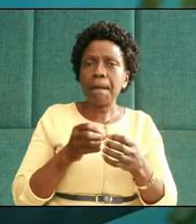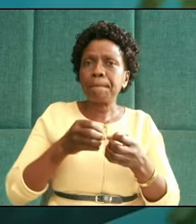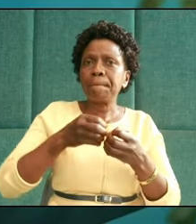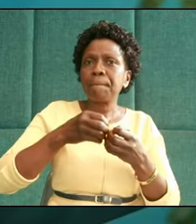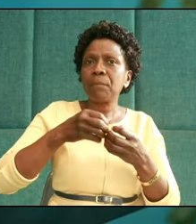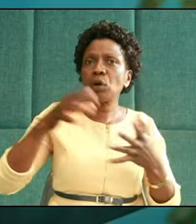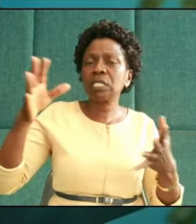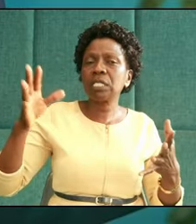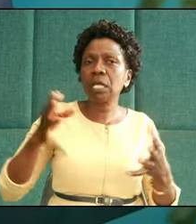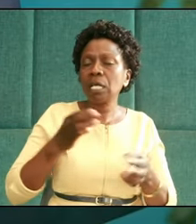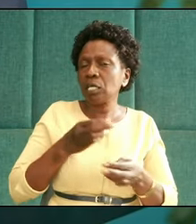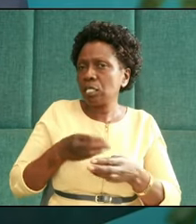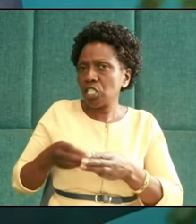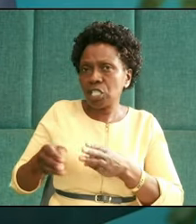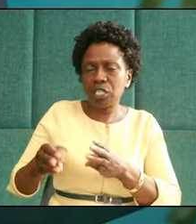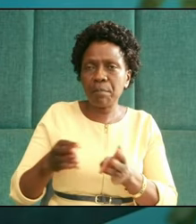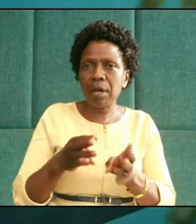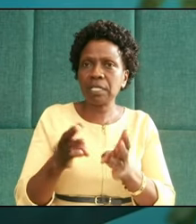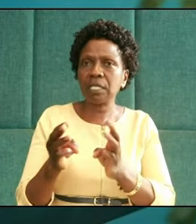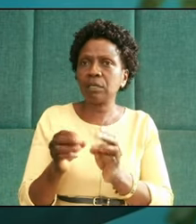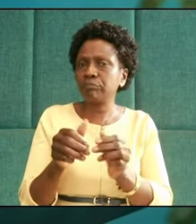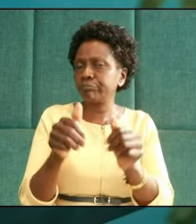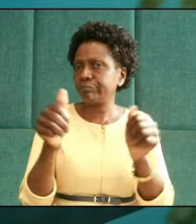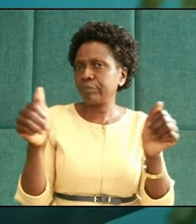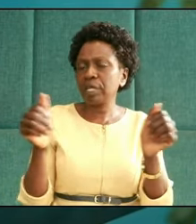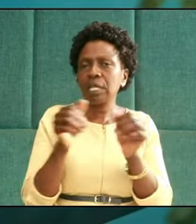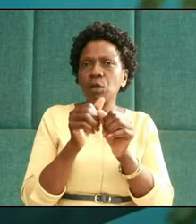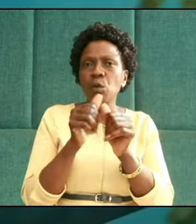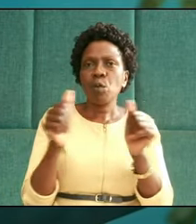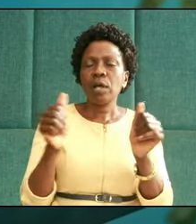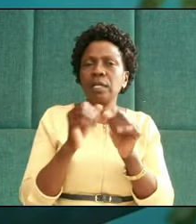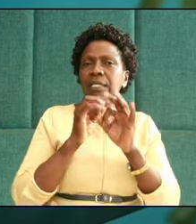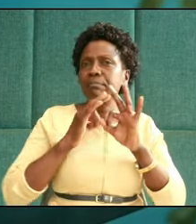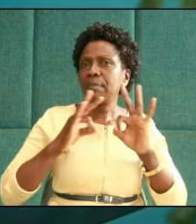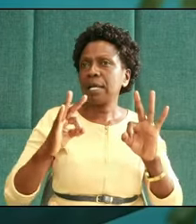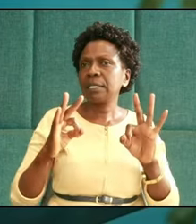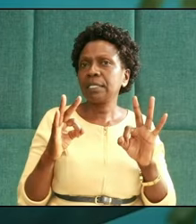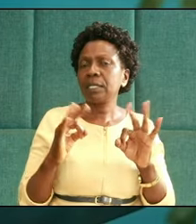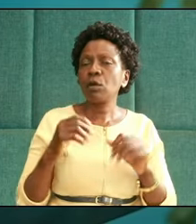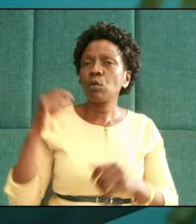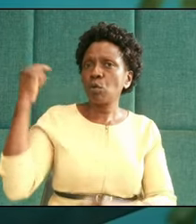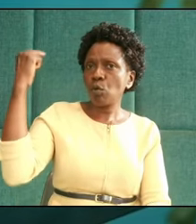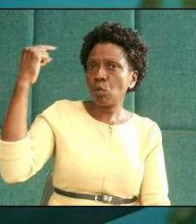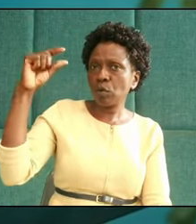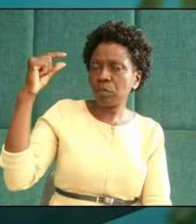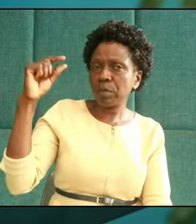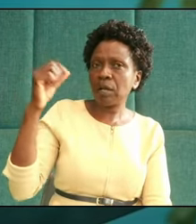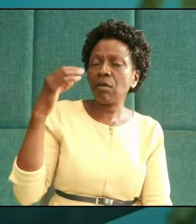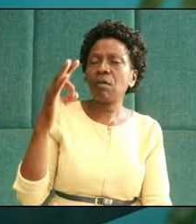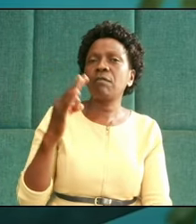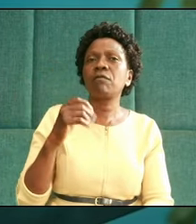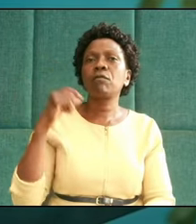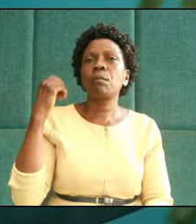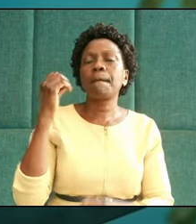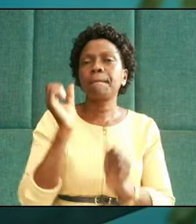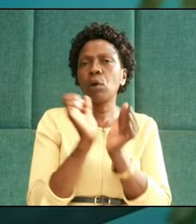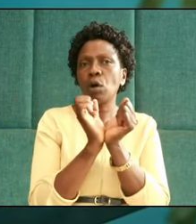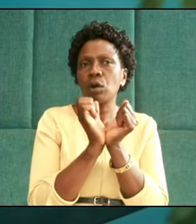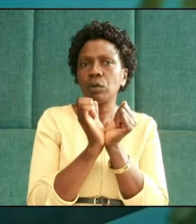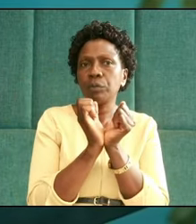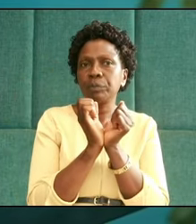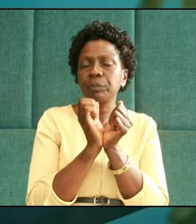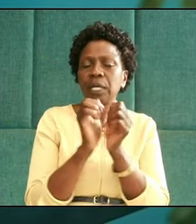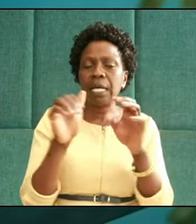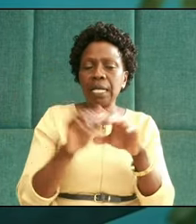most systematic. It's the clearest gospel of all. In